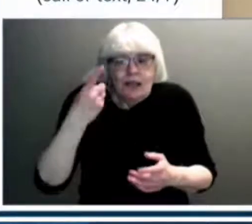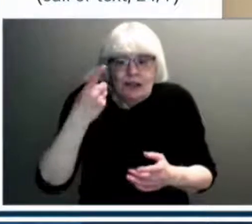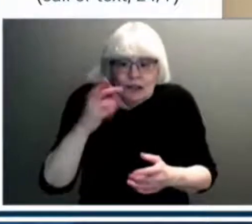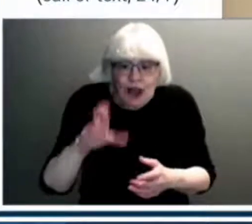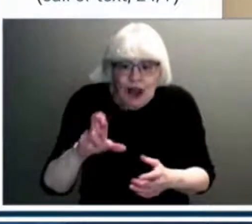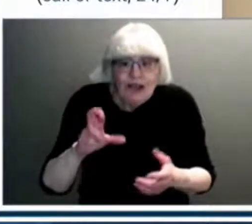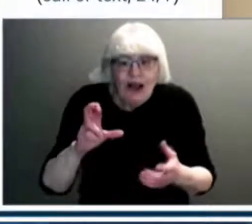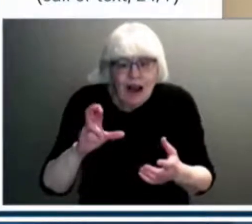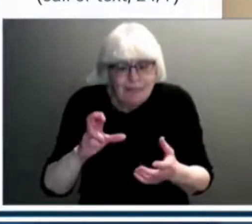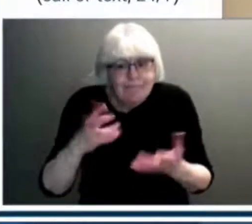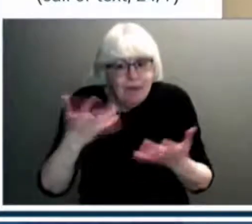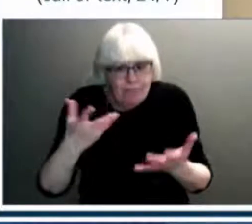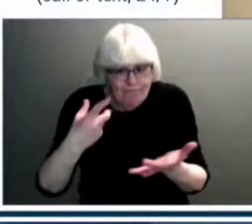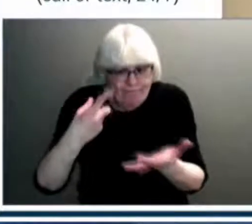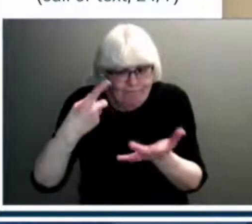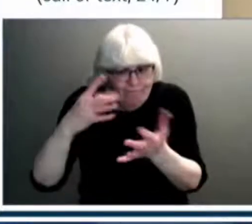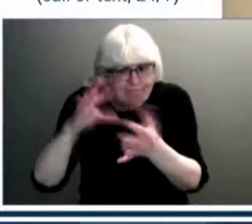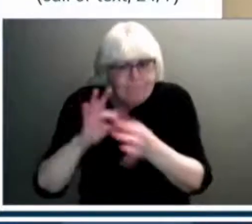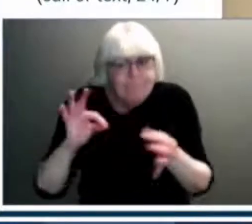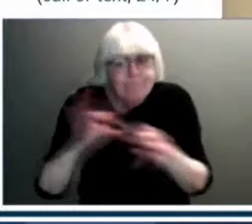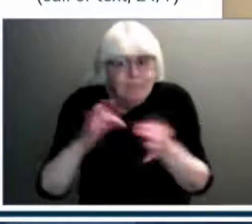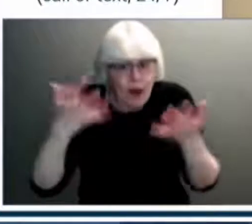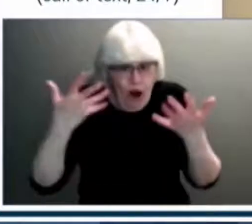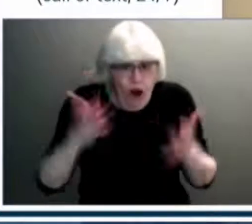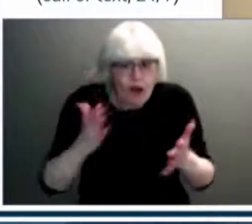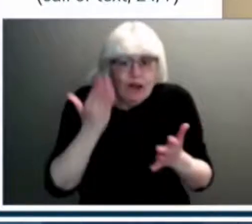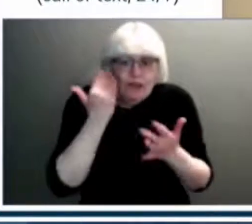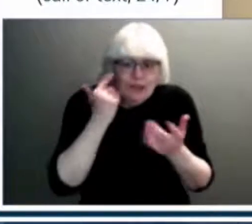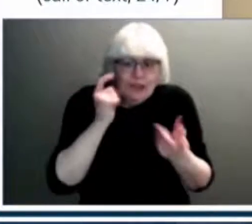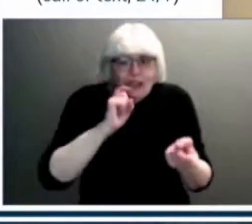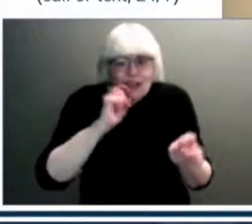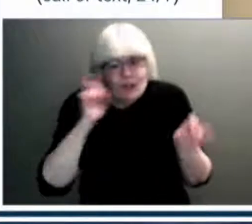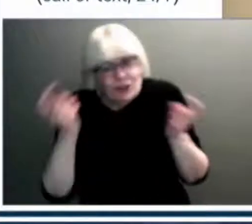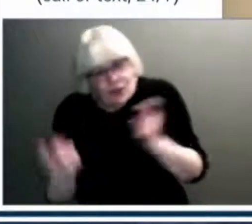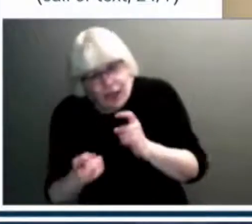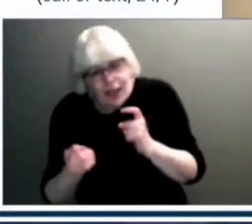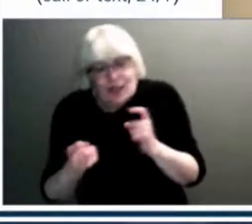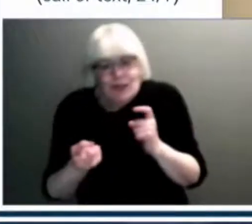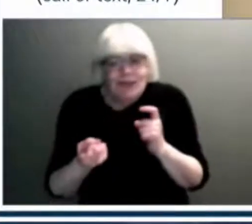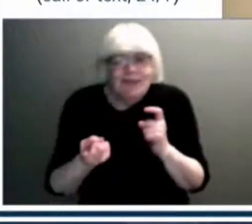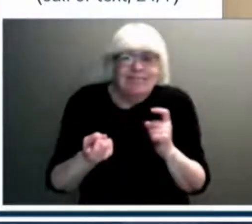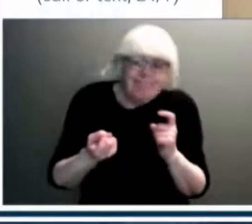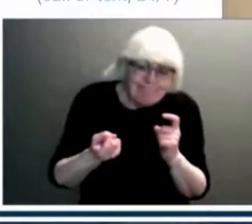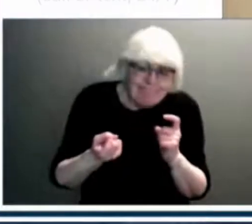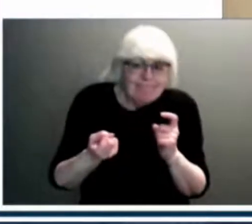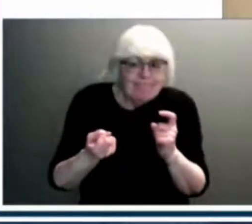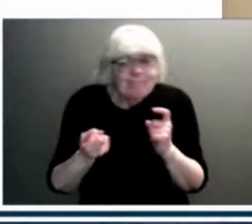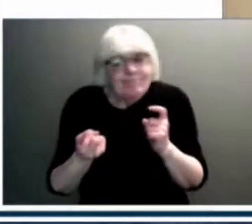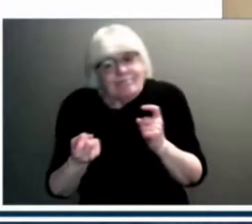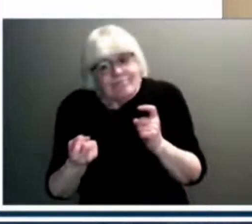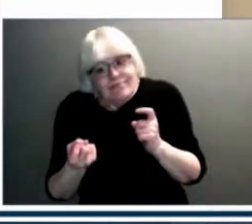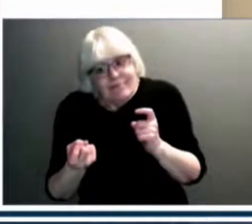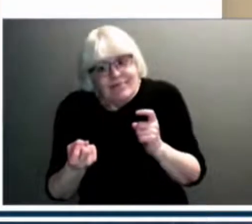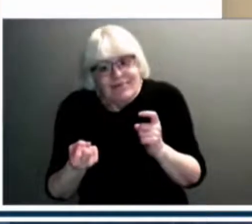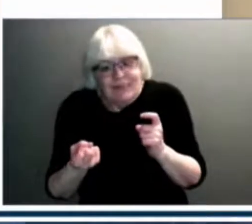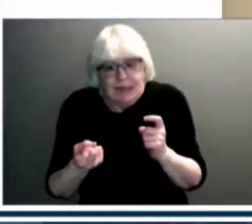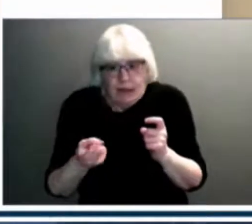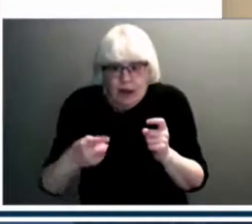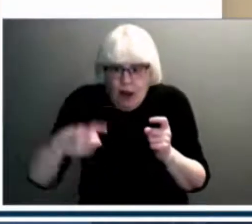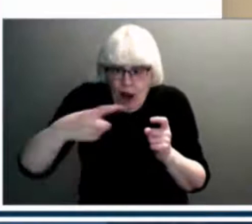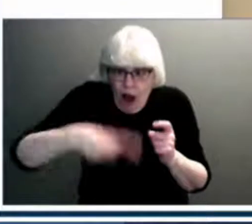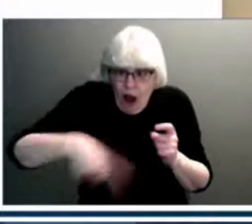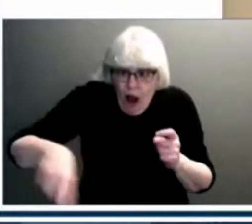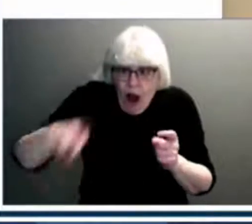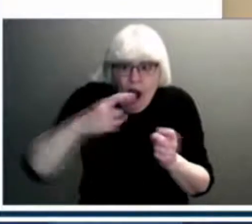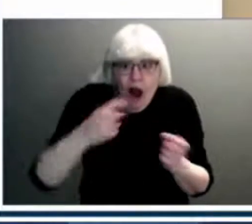the decision, and it wasn't the primary purpose wasn't to get people back to the workplace, but it's an important outcome